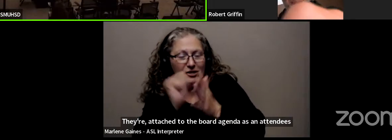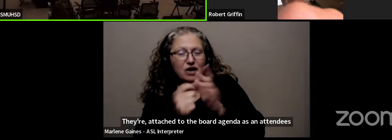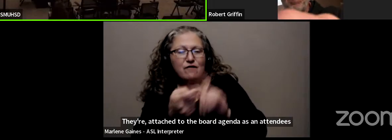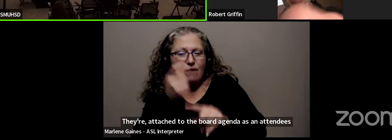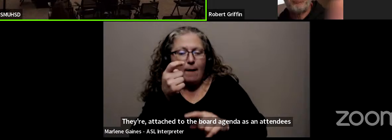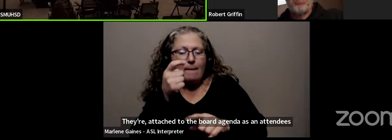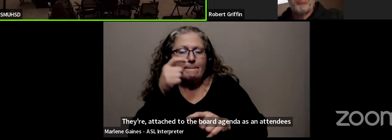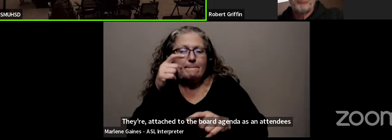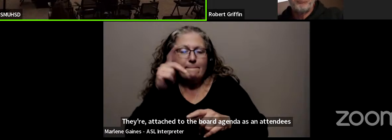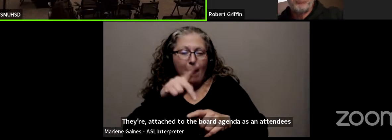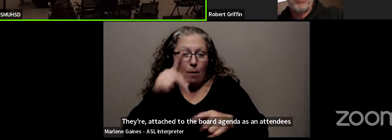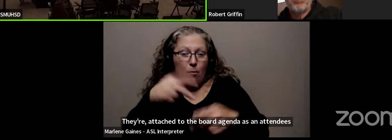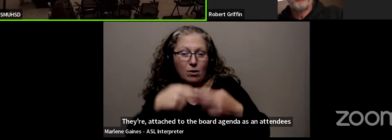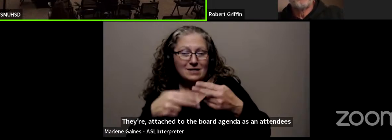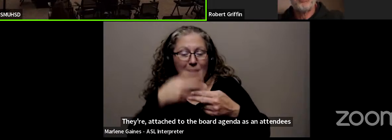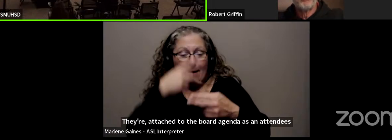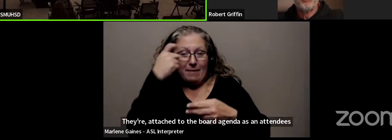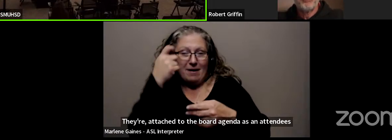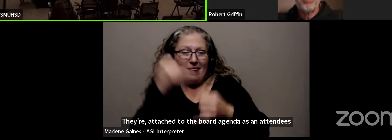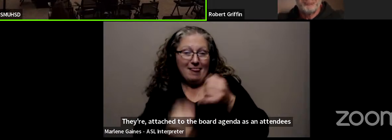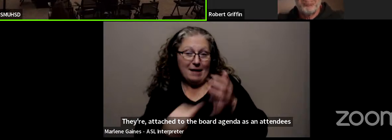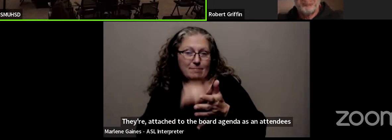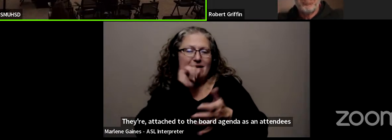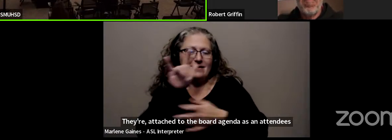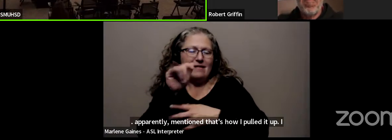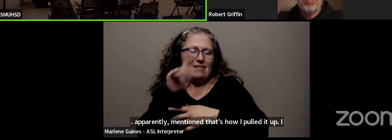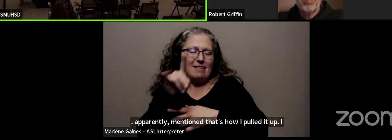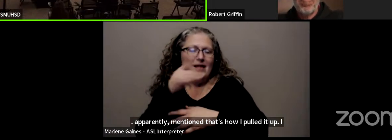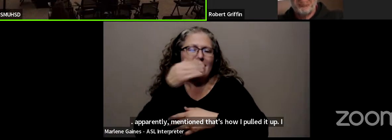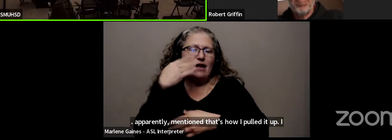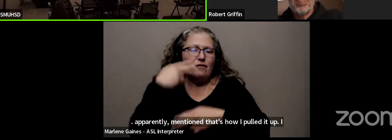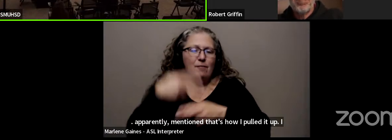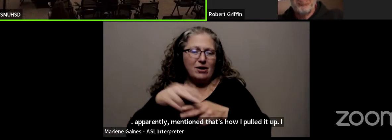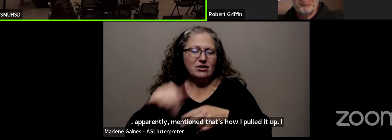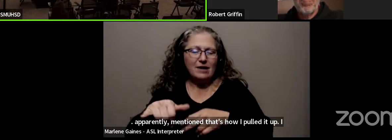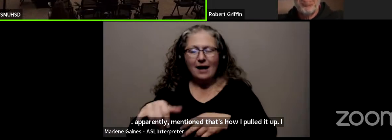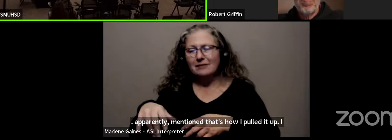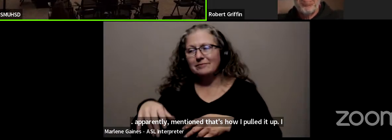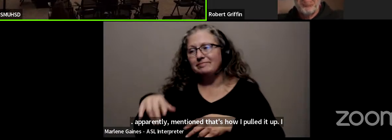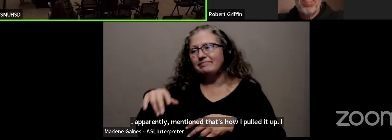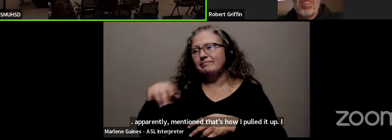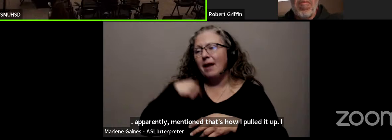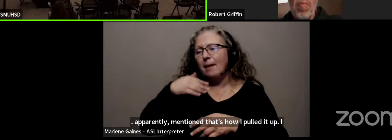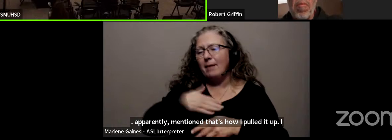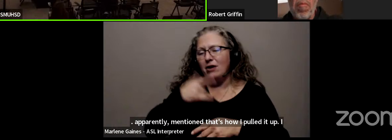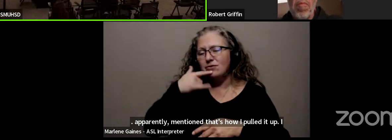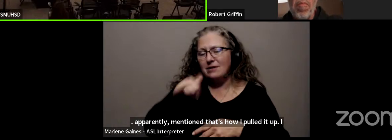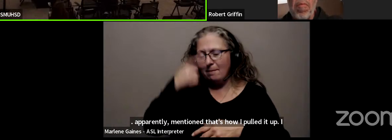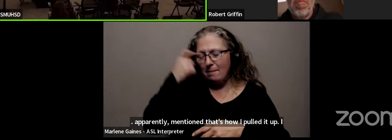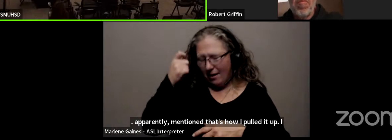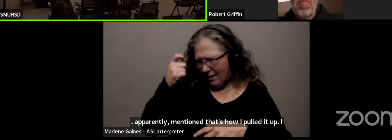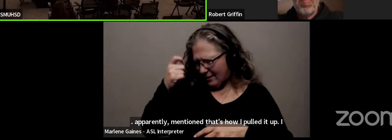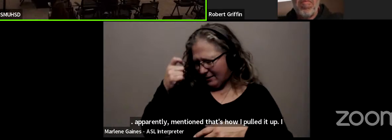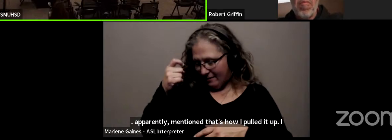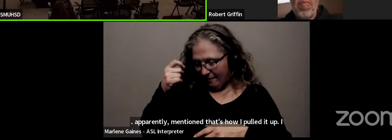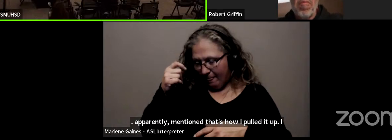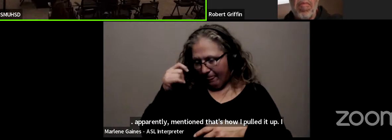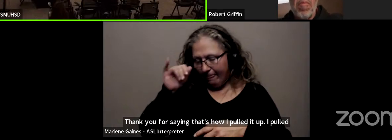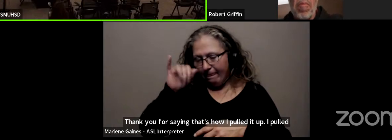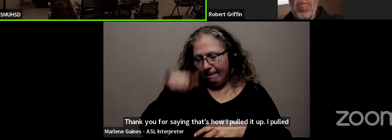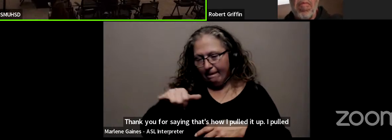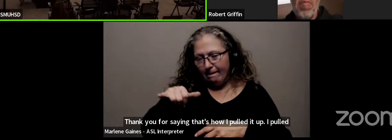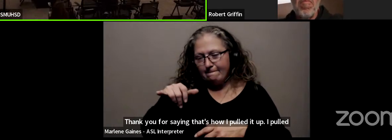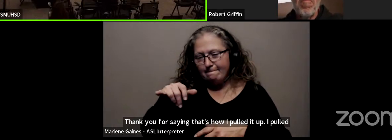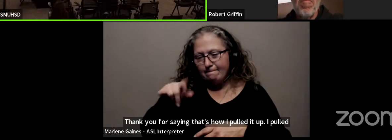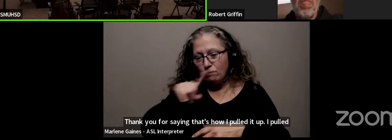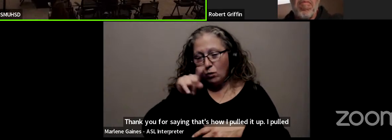PowerPoint slide deck. It's on the last page of the link. So thank you for mentioning that. I'm glad you said that because that's where like